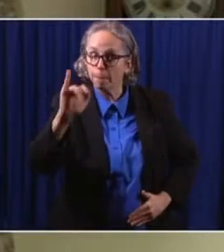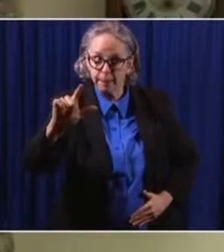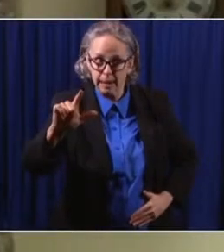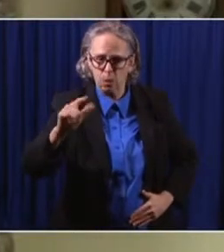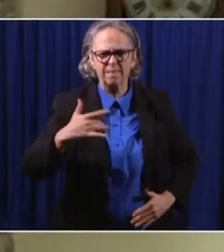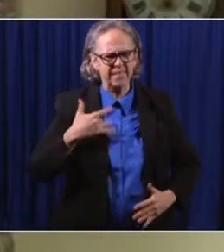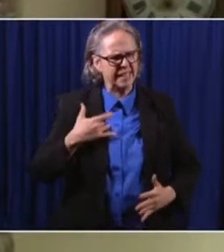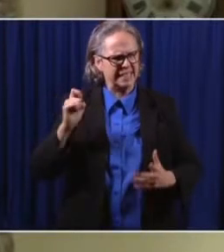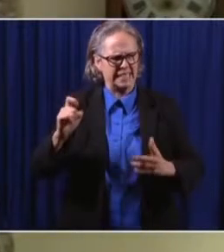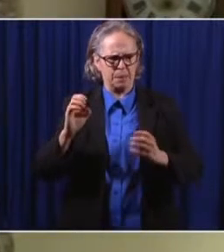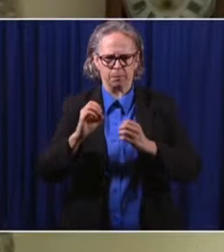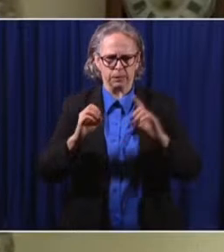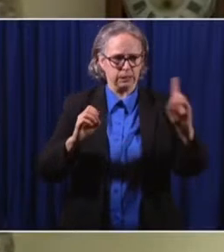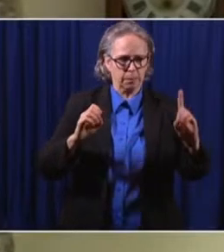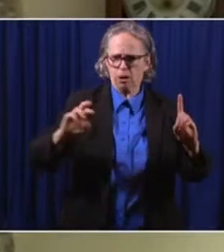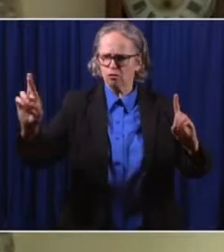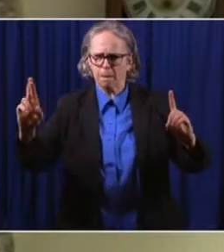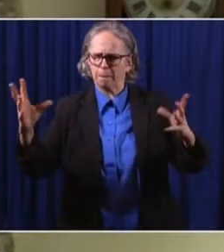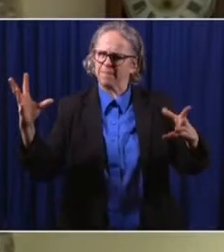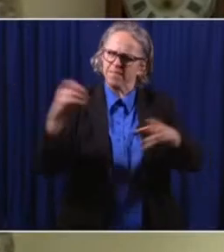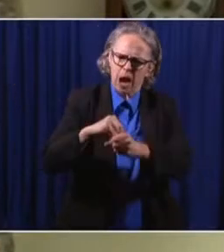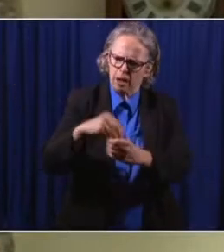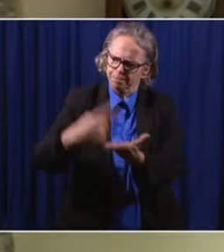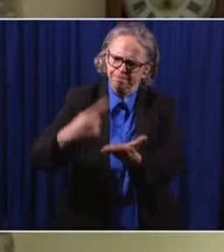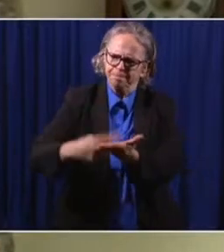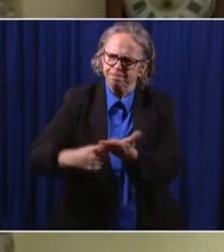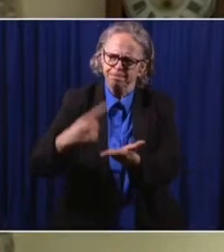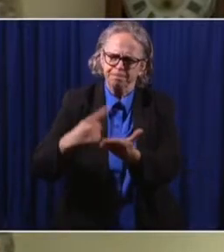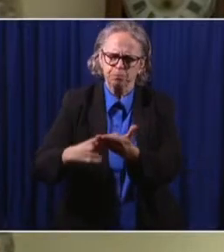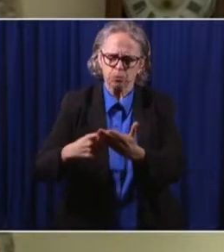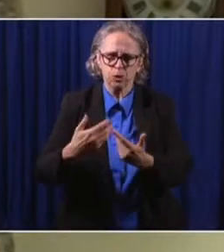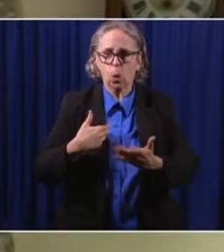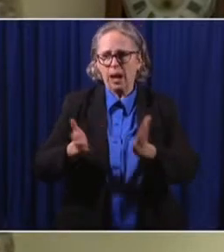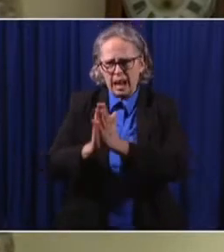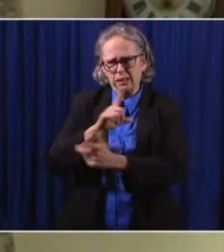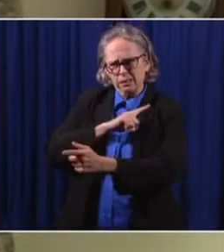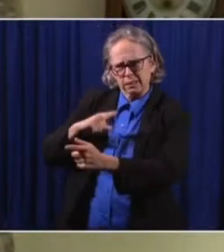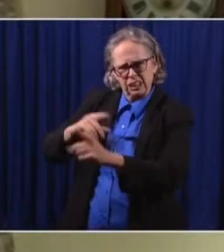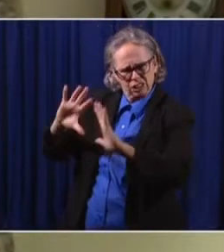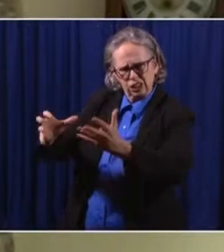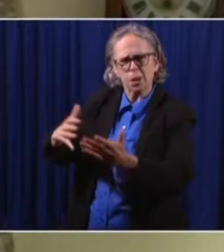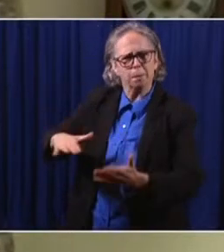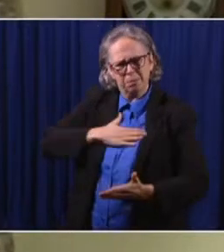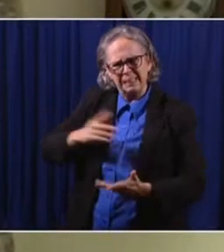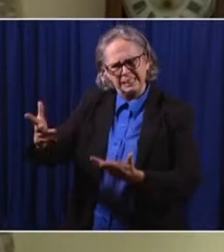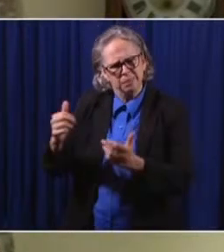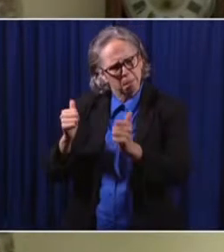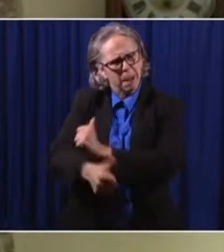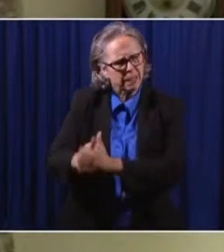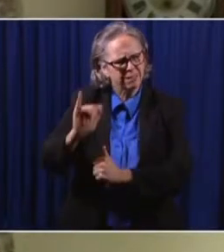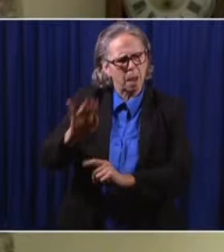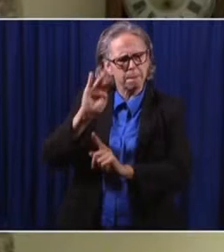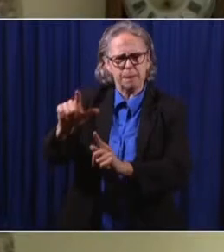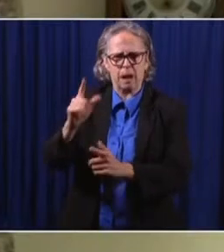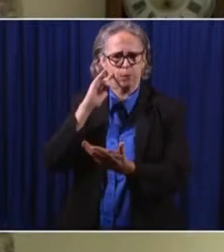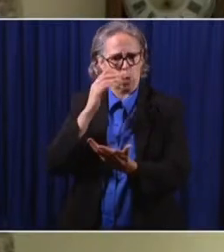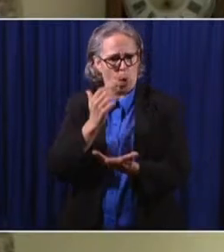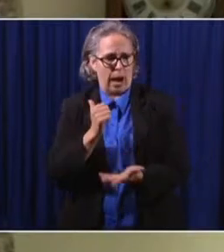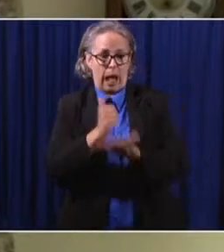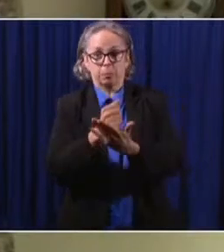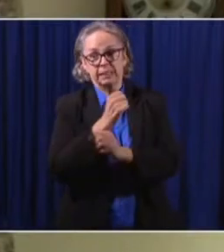the General Assembly to move on that bill. It will save a lot of lives.